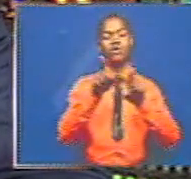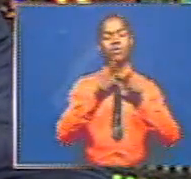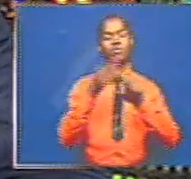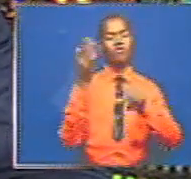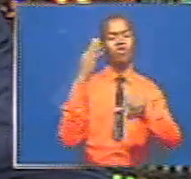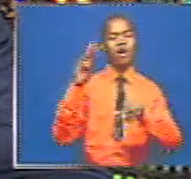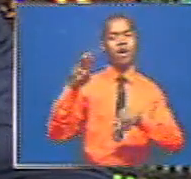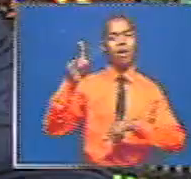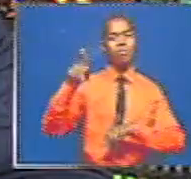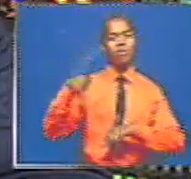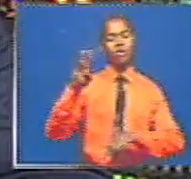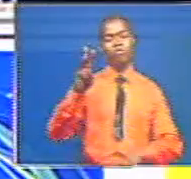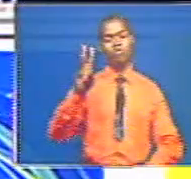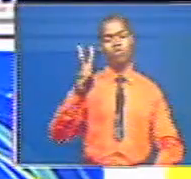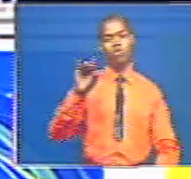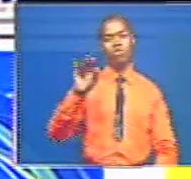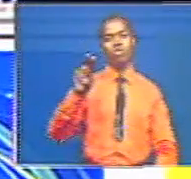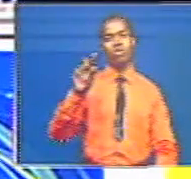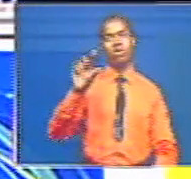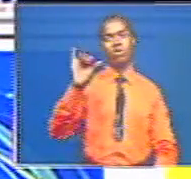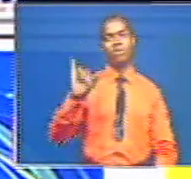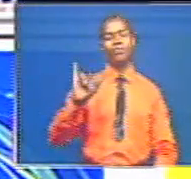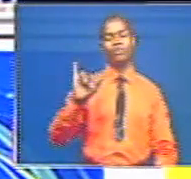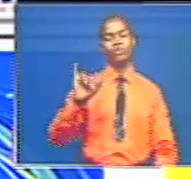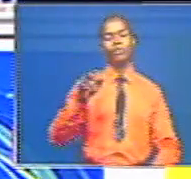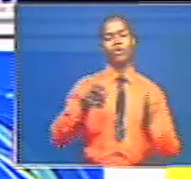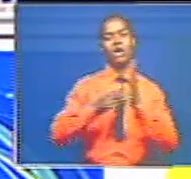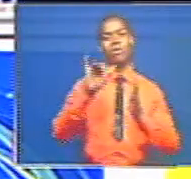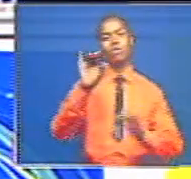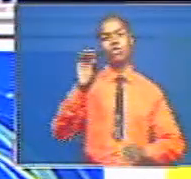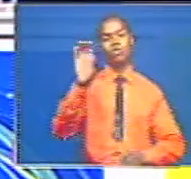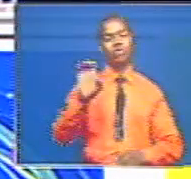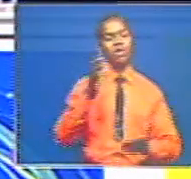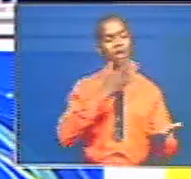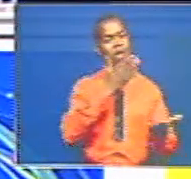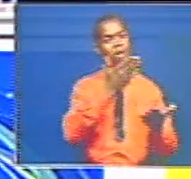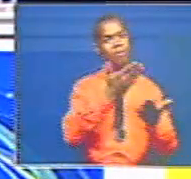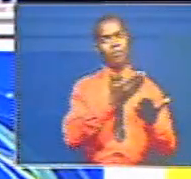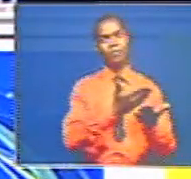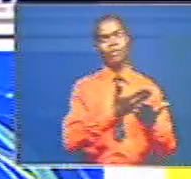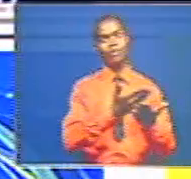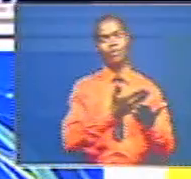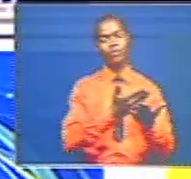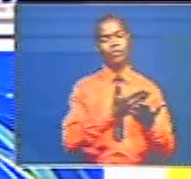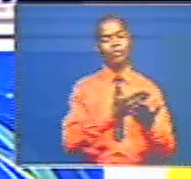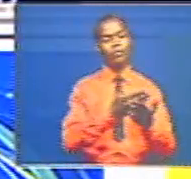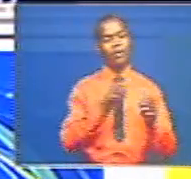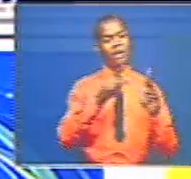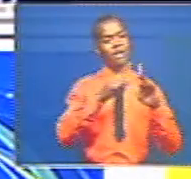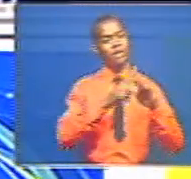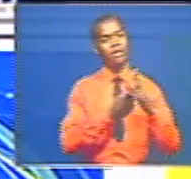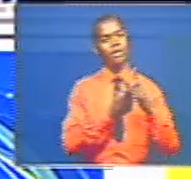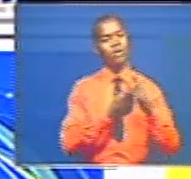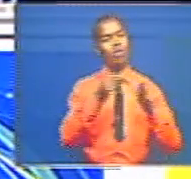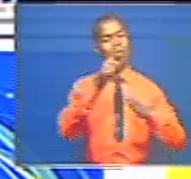for Mwingi Central, Honorable Joe Mutambu. Thank you for joining us this evening. Thank you for inviting me. All right, let's begin with, you know, what is